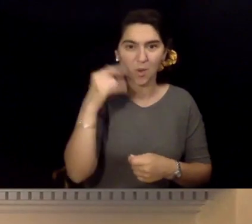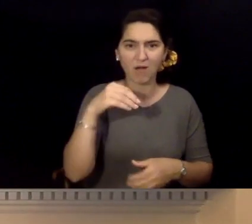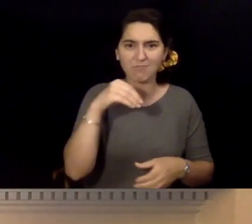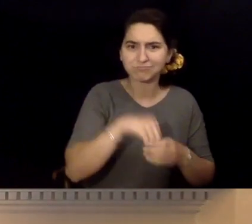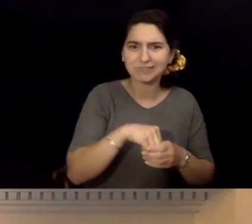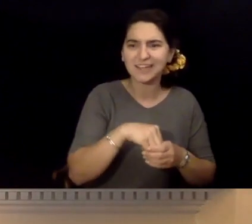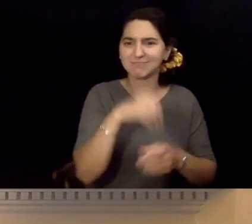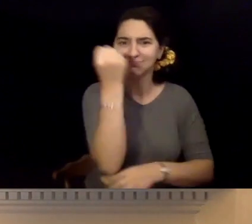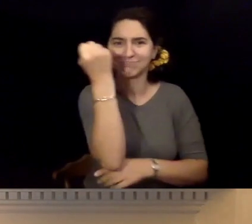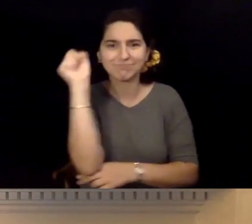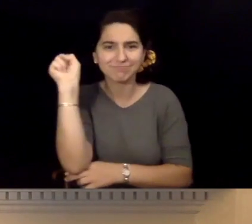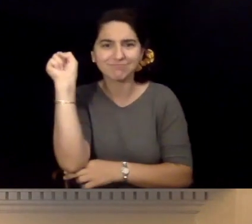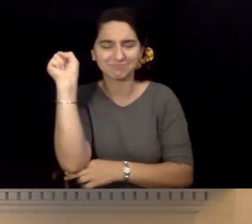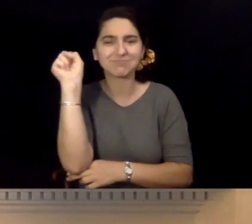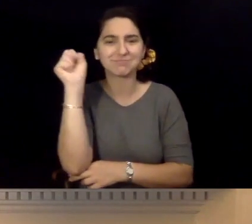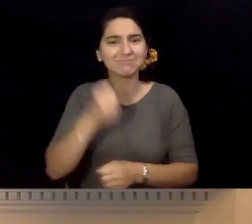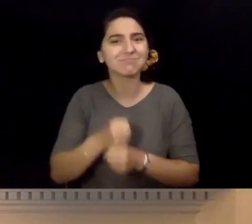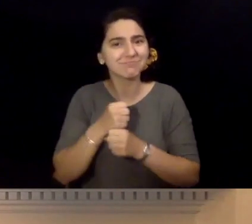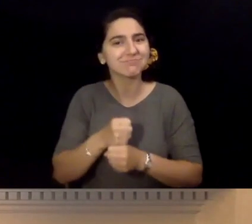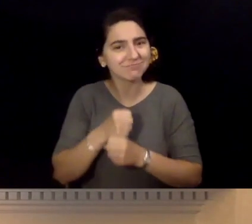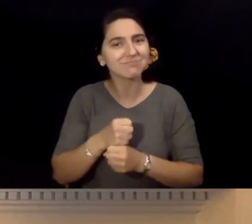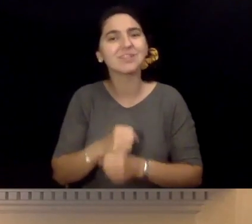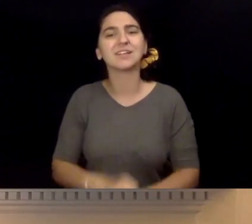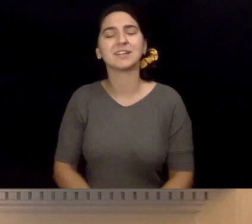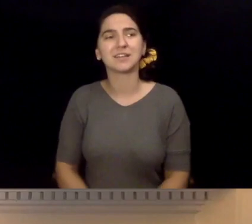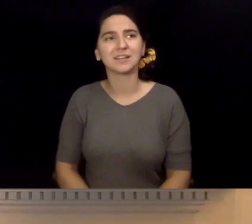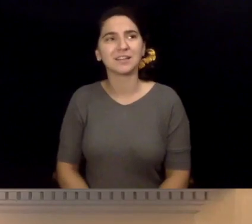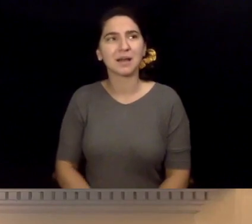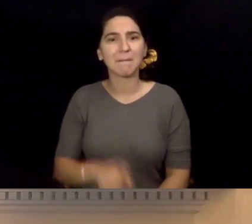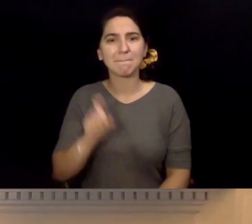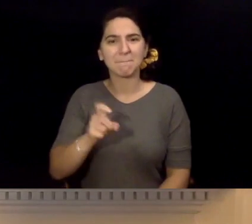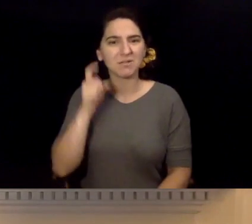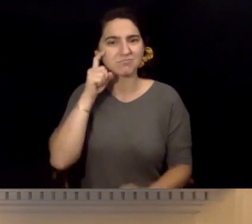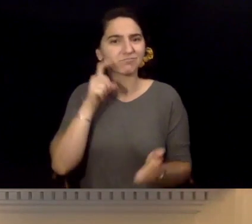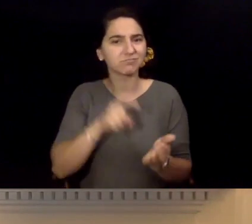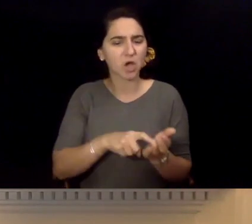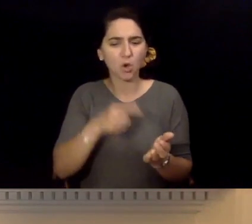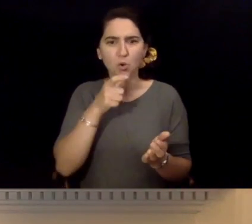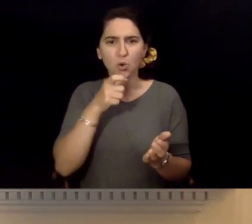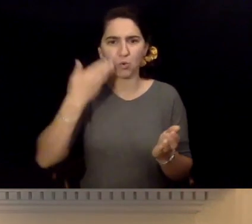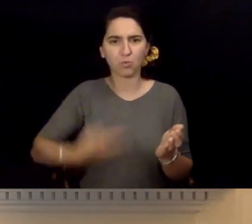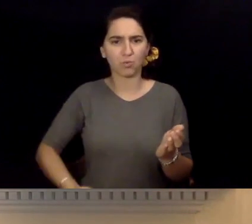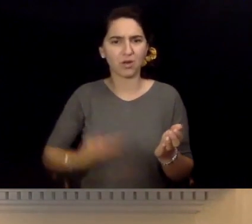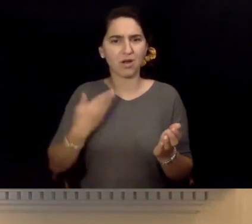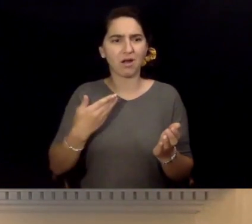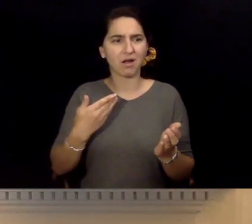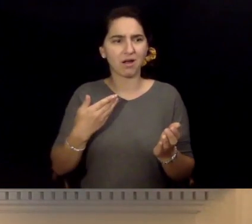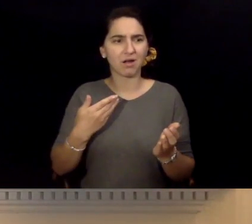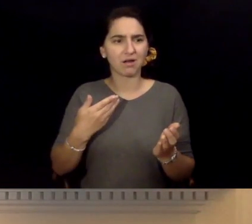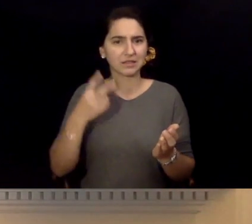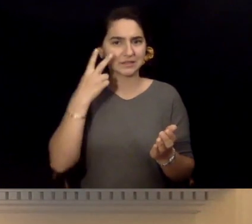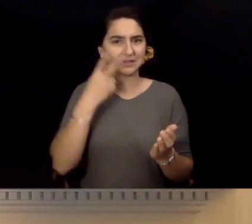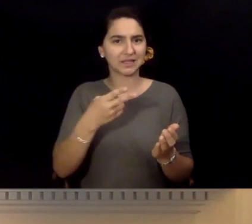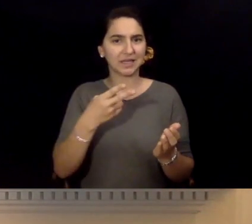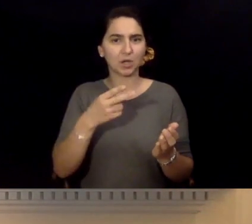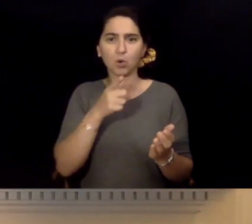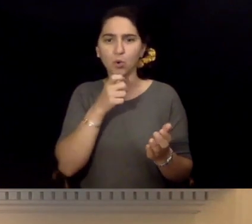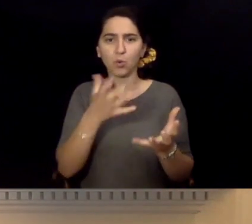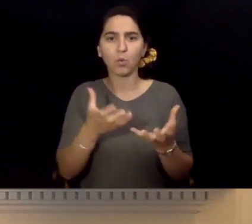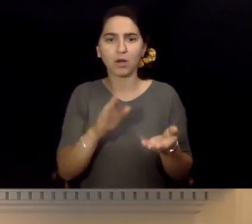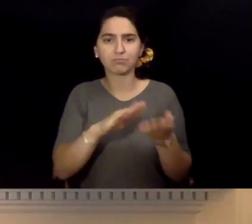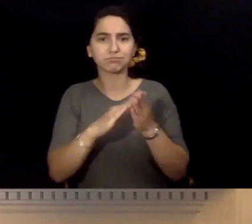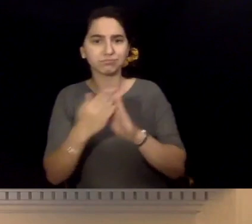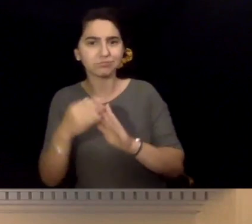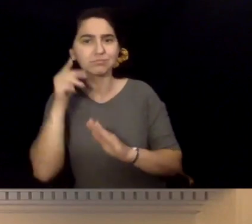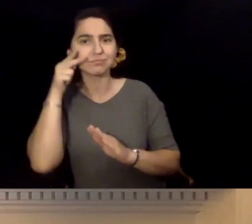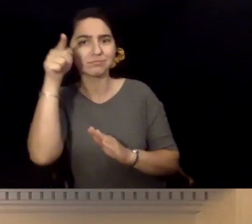and we're tasked with both recognizing who we are and with casting a vision for where it is that we want to be and who it is that we